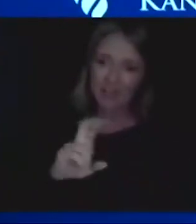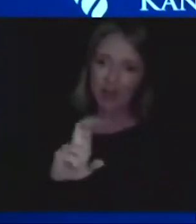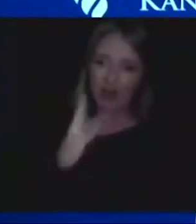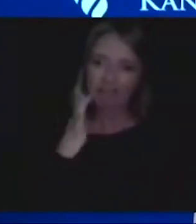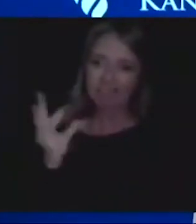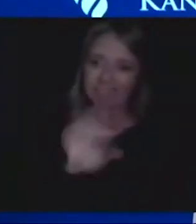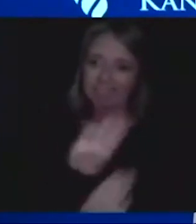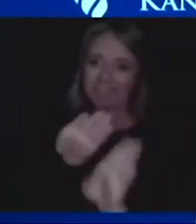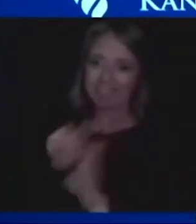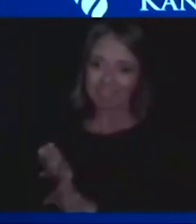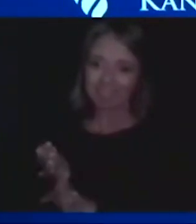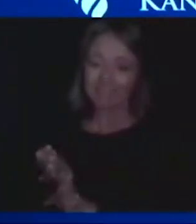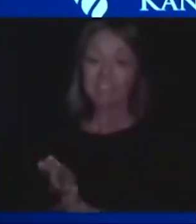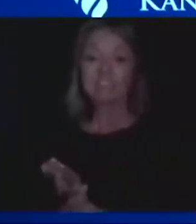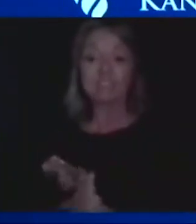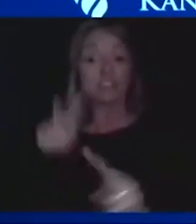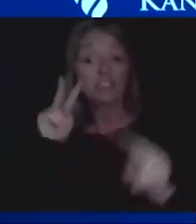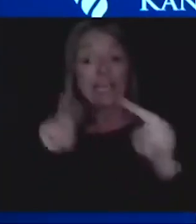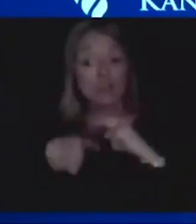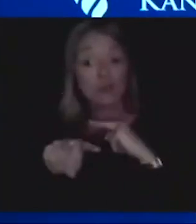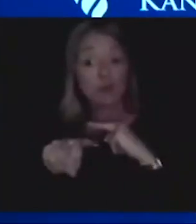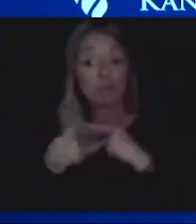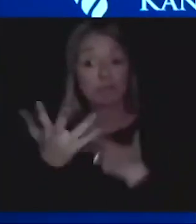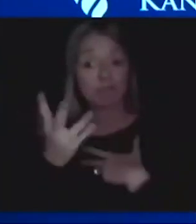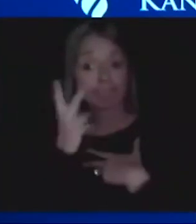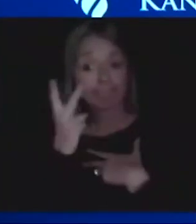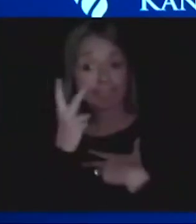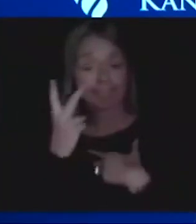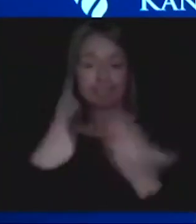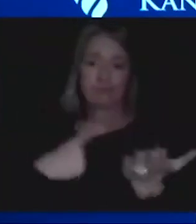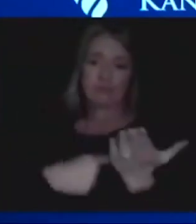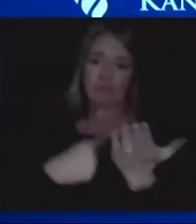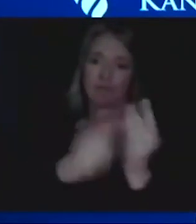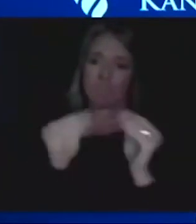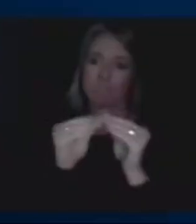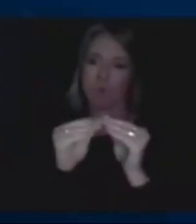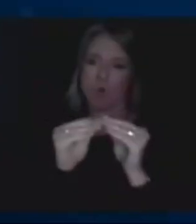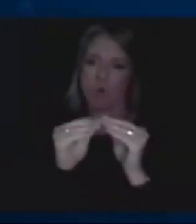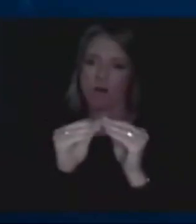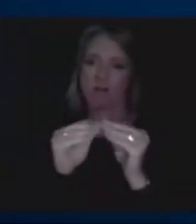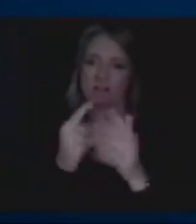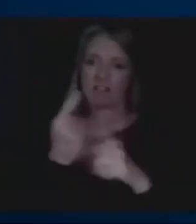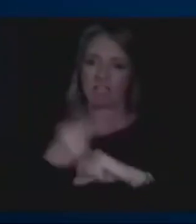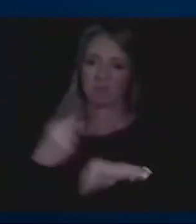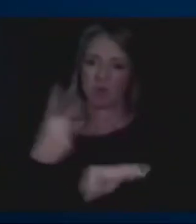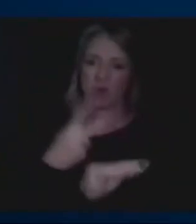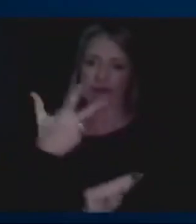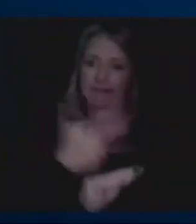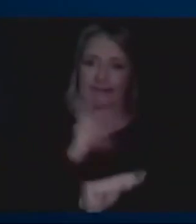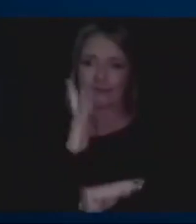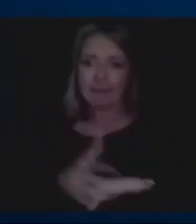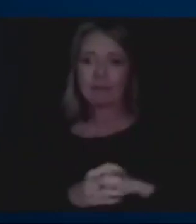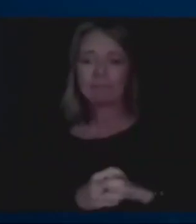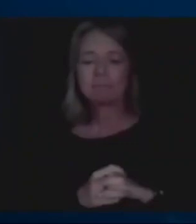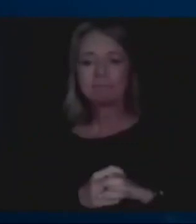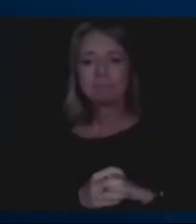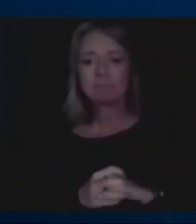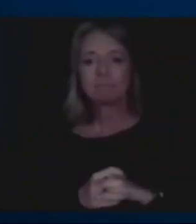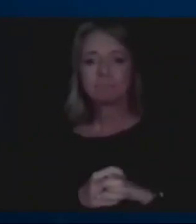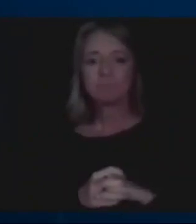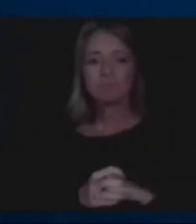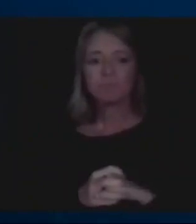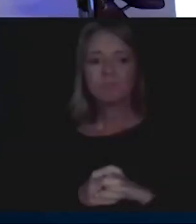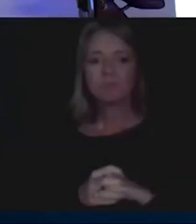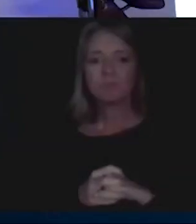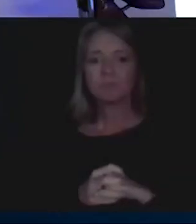tuned. I think we'll be talking about it more over in the next few days. All right, let's try and go around the horn